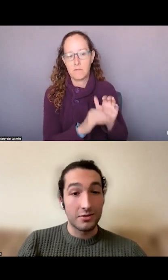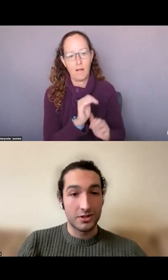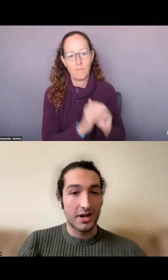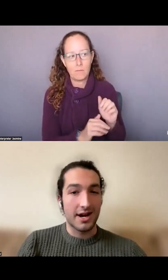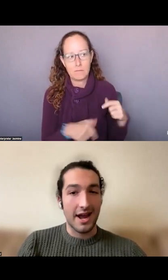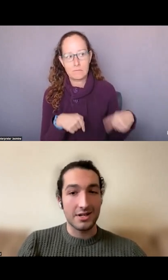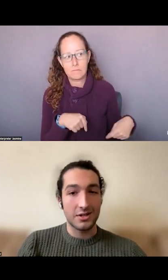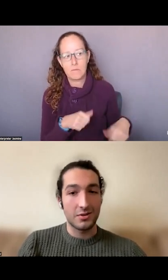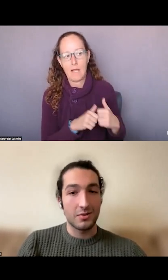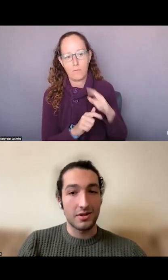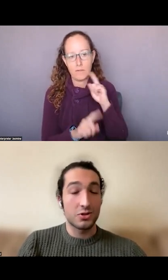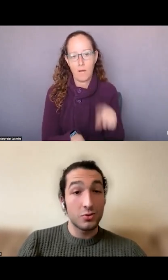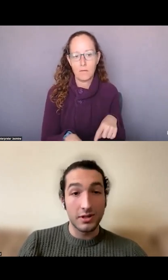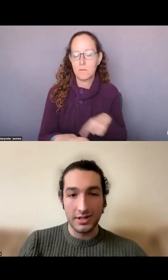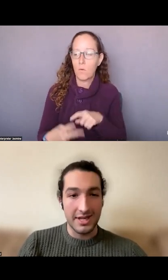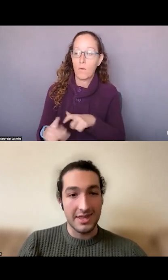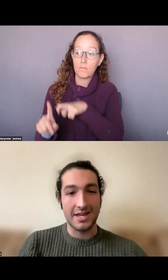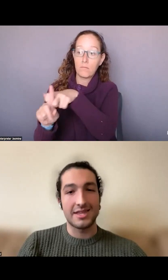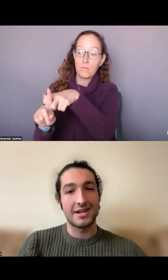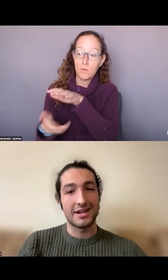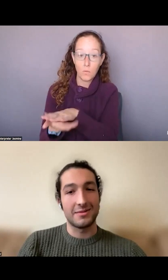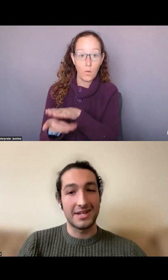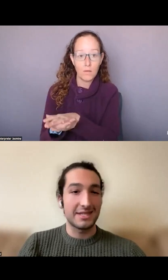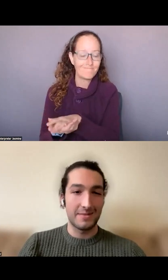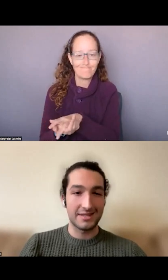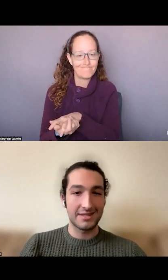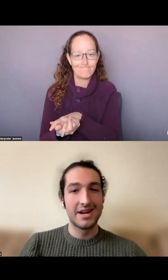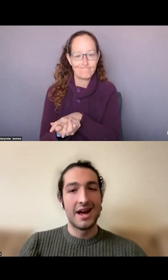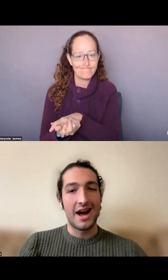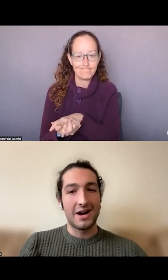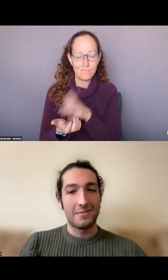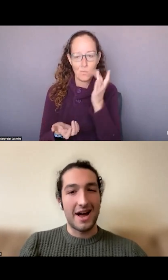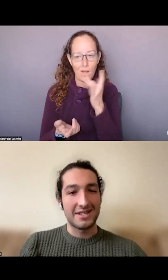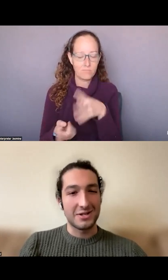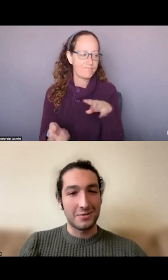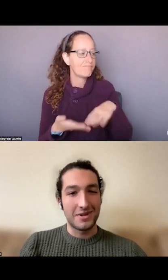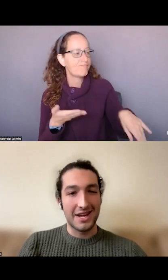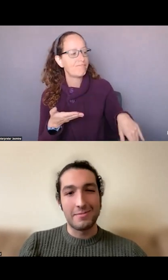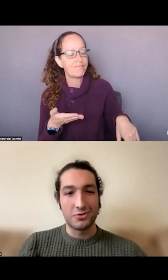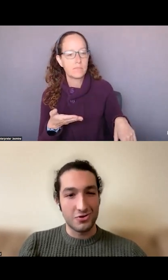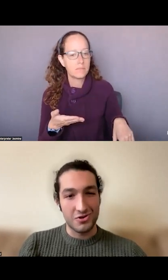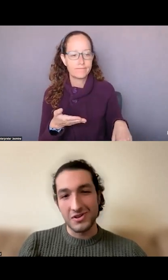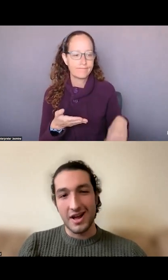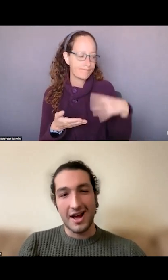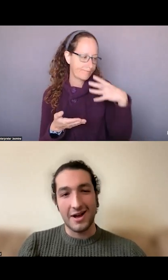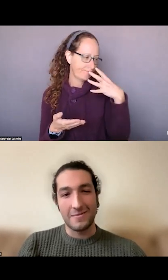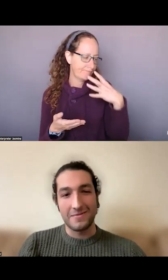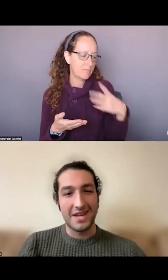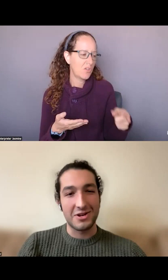they weren't comfortable talking to the school because they think that they're going to be dismissed as being